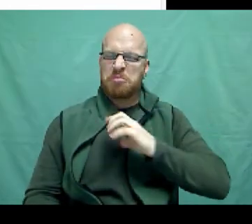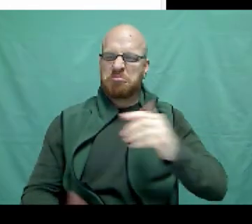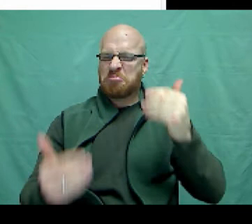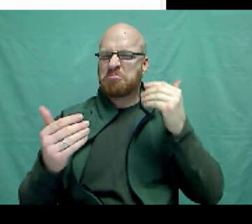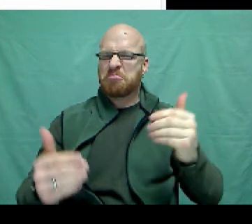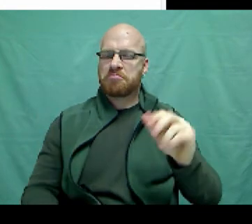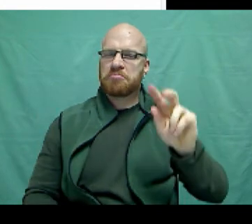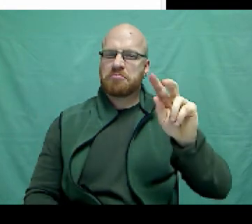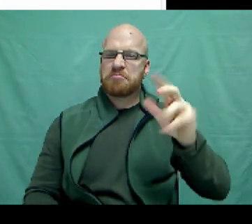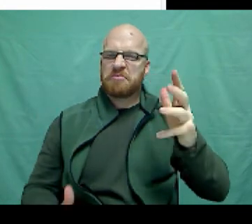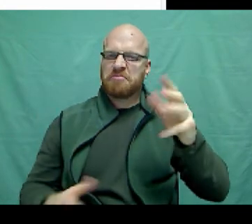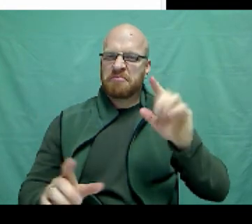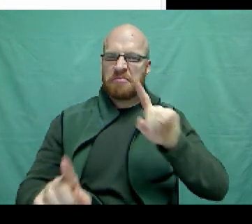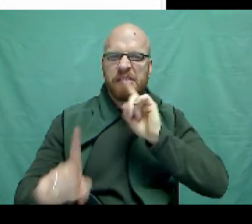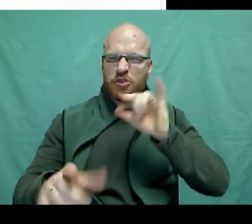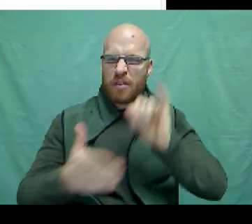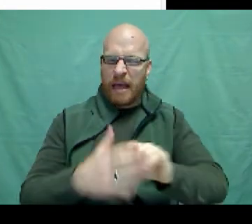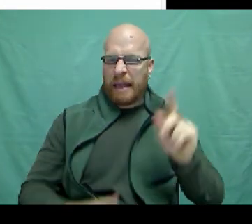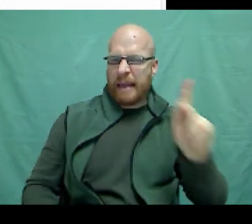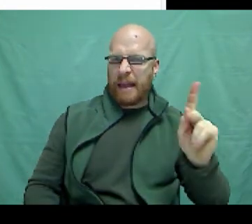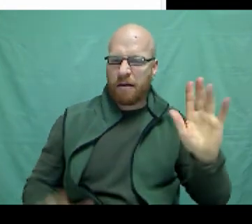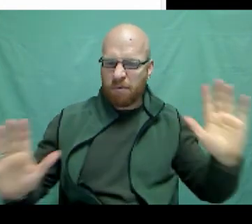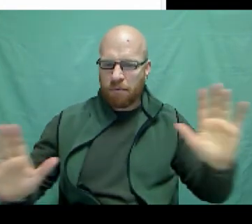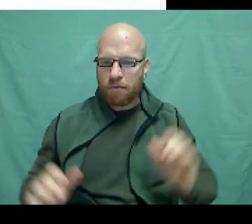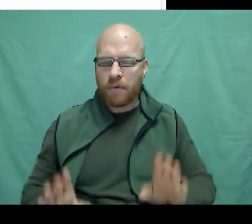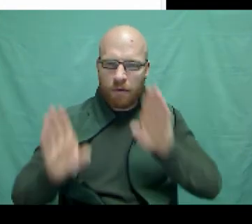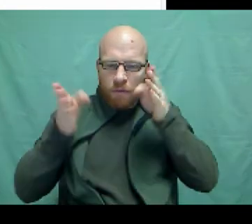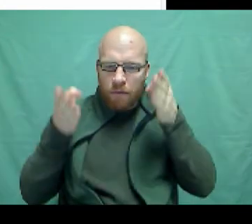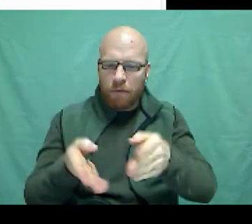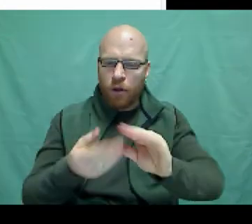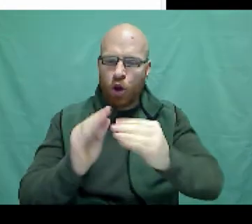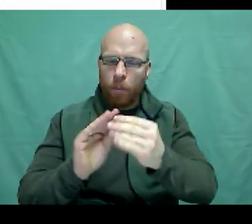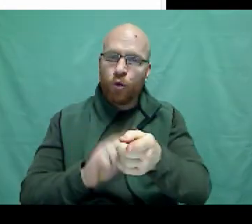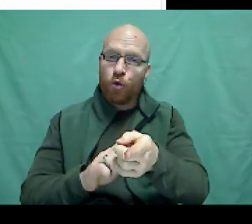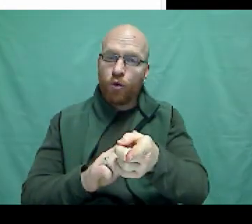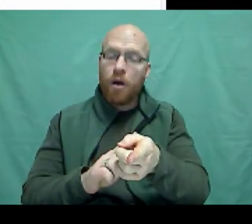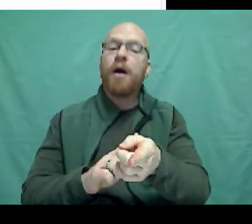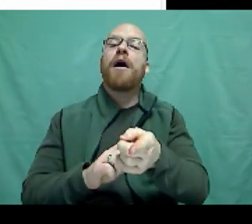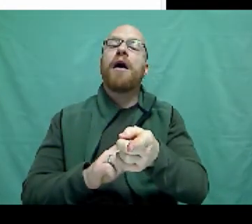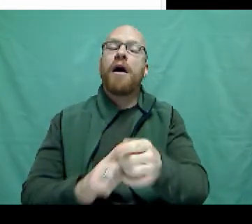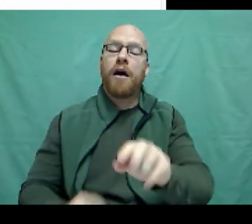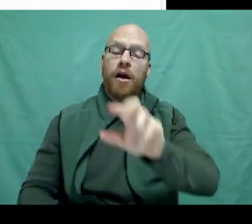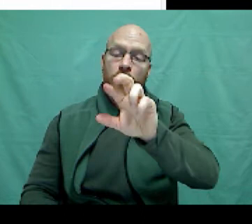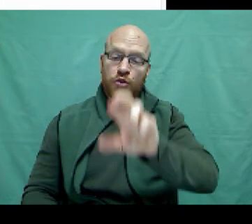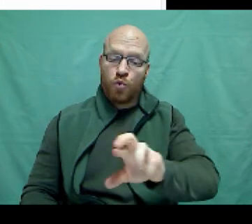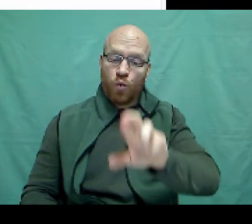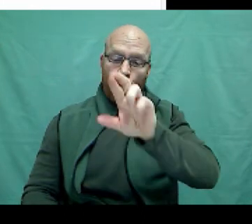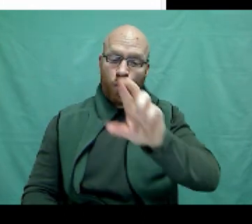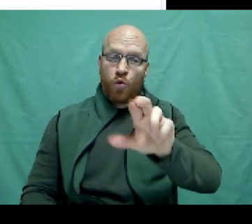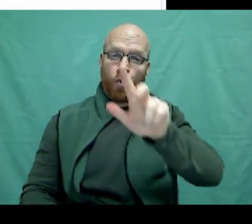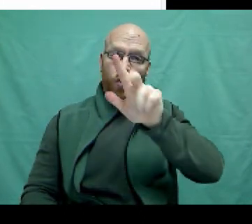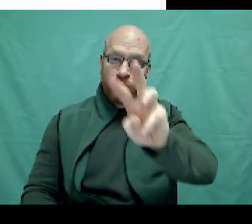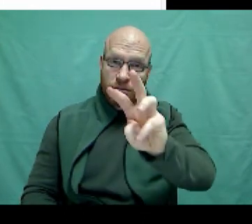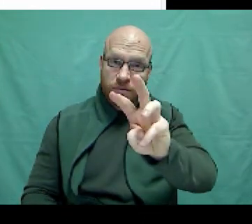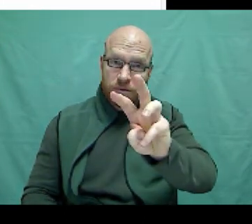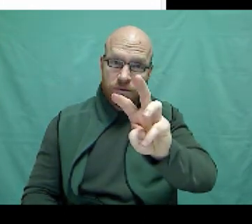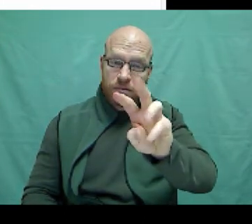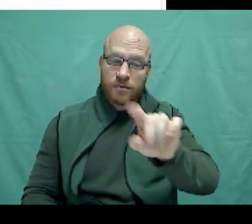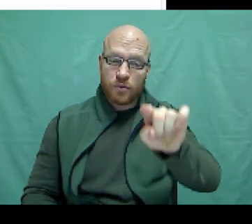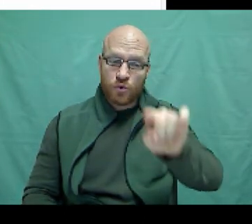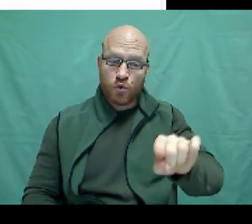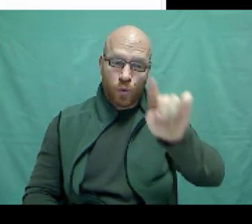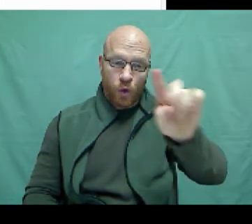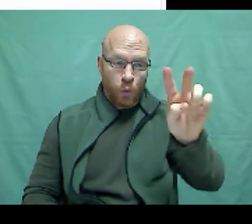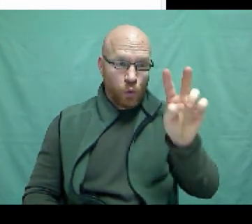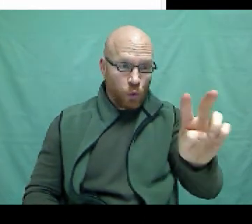Now, square root of k squared is k, like we just talked about with x, or m. Now, looking at the square root of 36 times